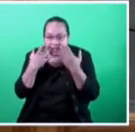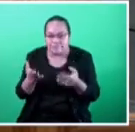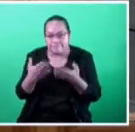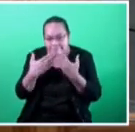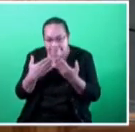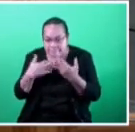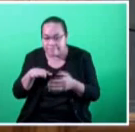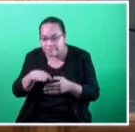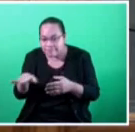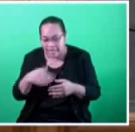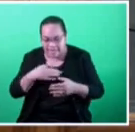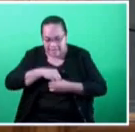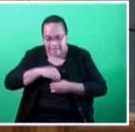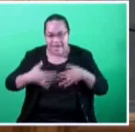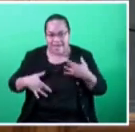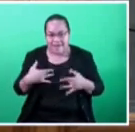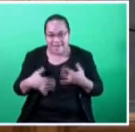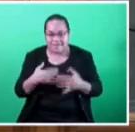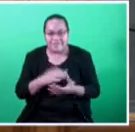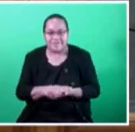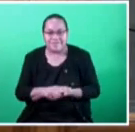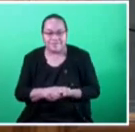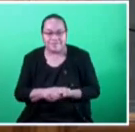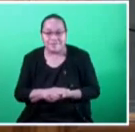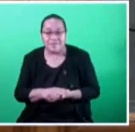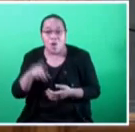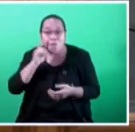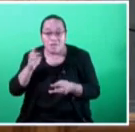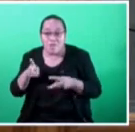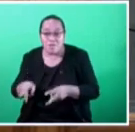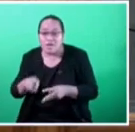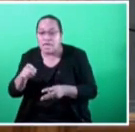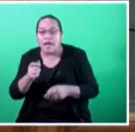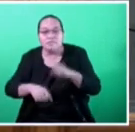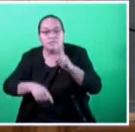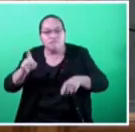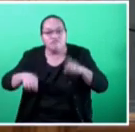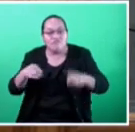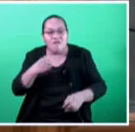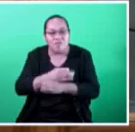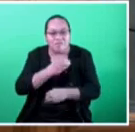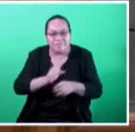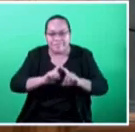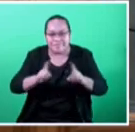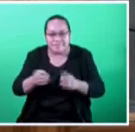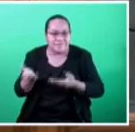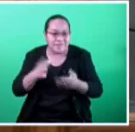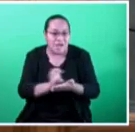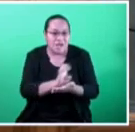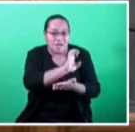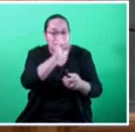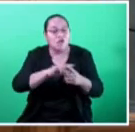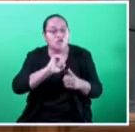of waterways in our lives. Honourable Speaker, waterways are multifunctional assets providing multiple economic,